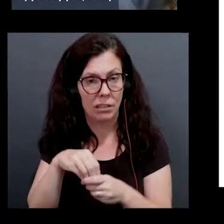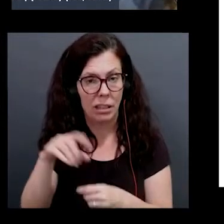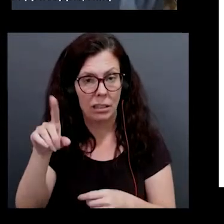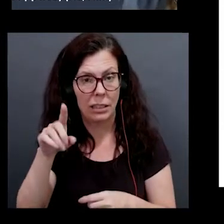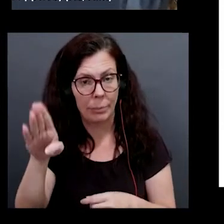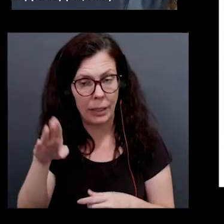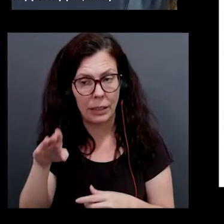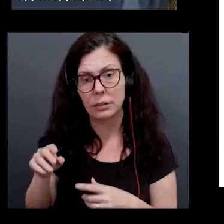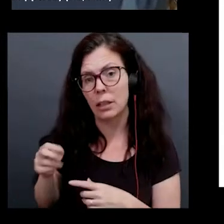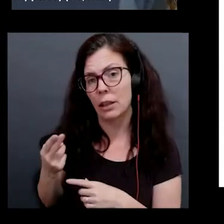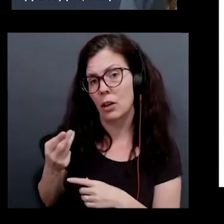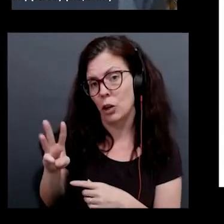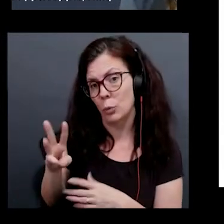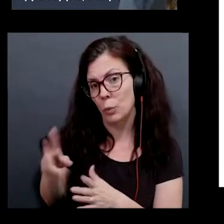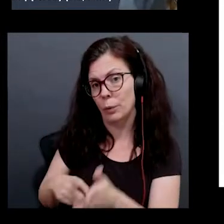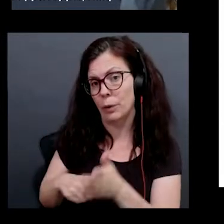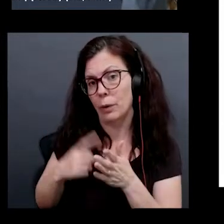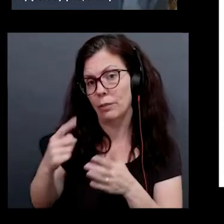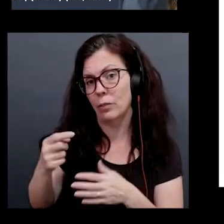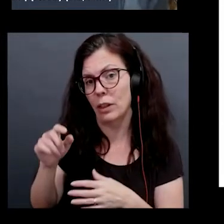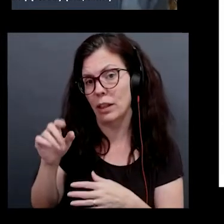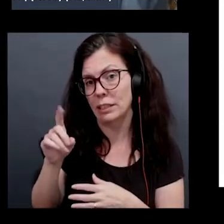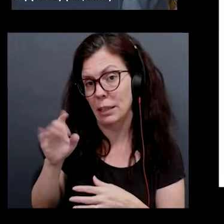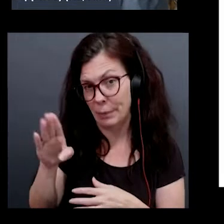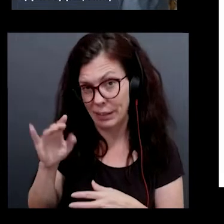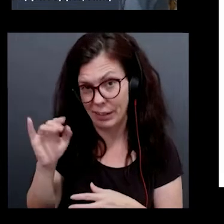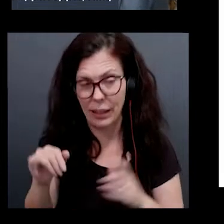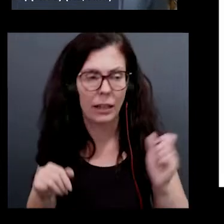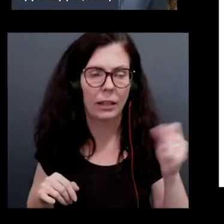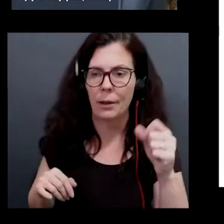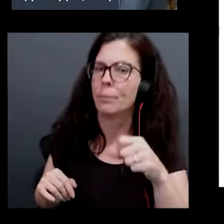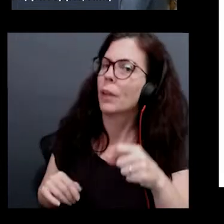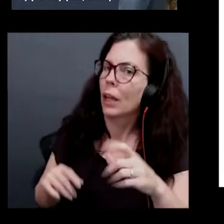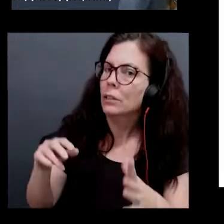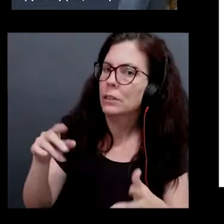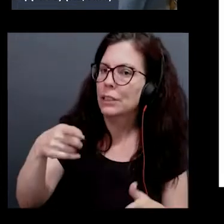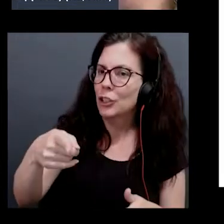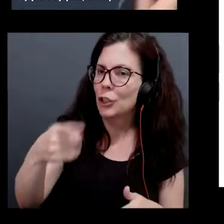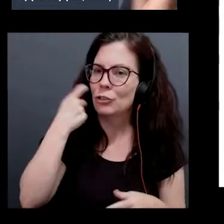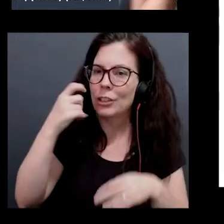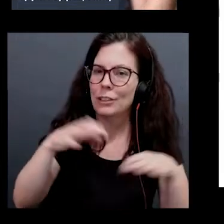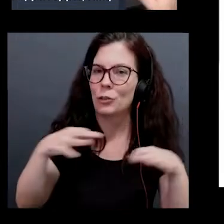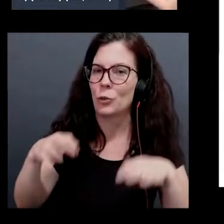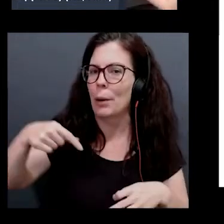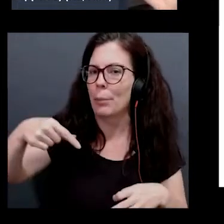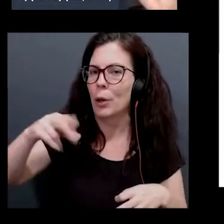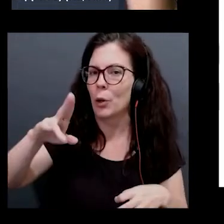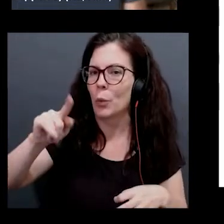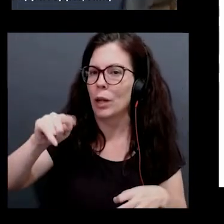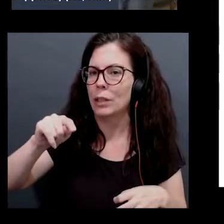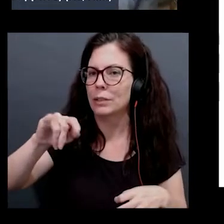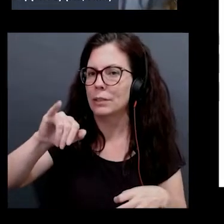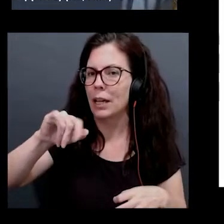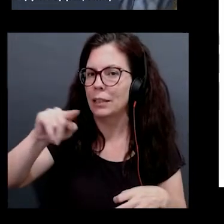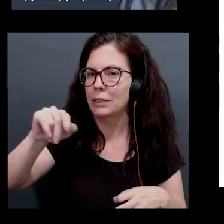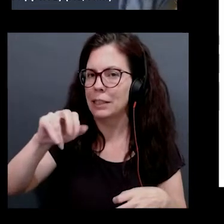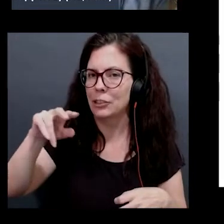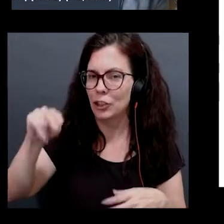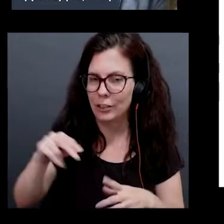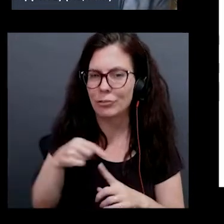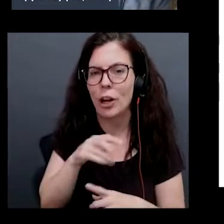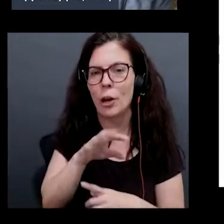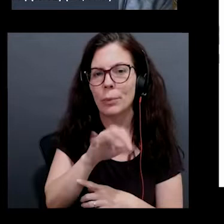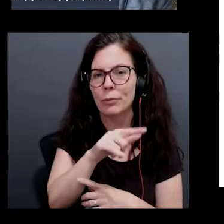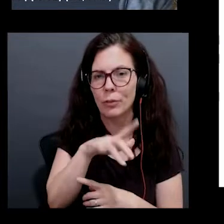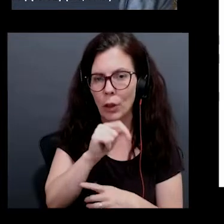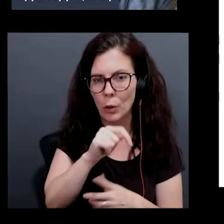database requires. Right. Kind of similar? Yeah, so I mean, you just kind of described quantization, turning it from a float to an integer, and pruning goes